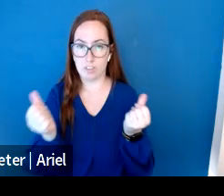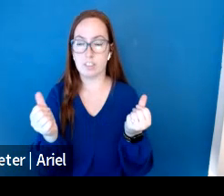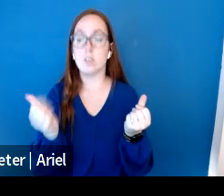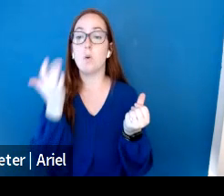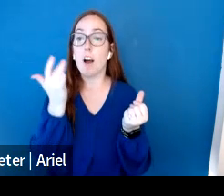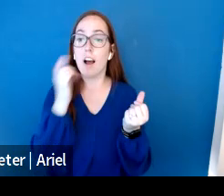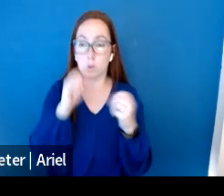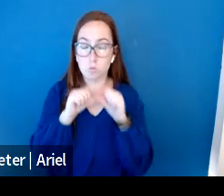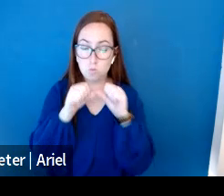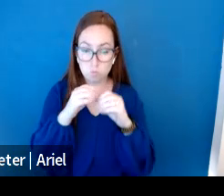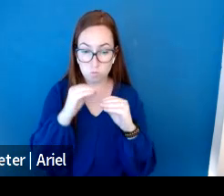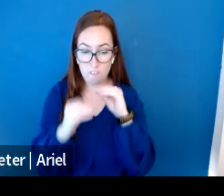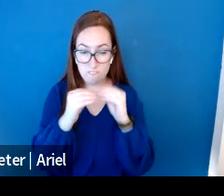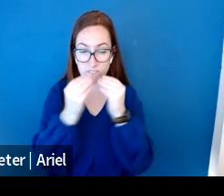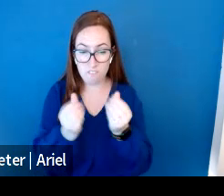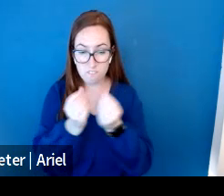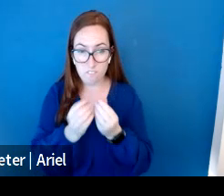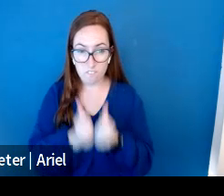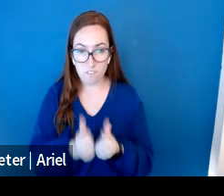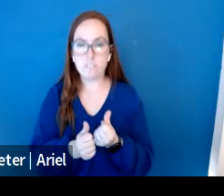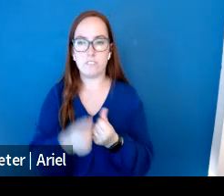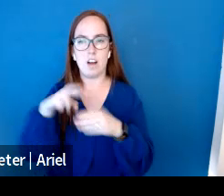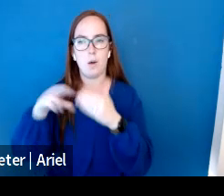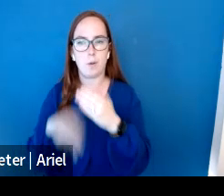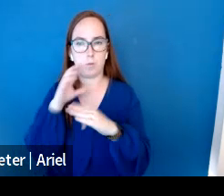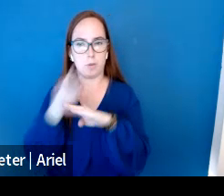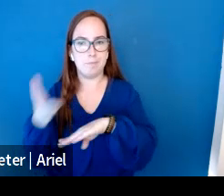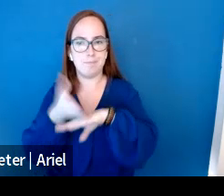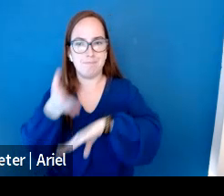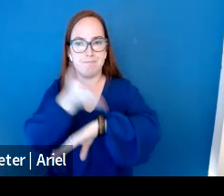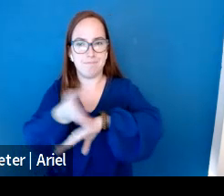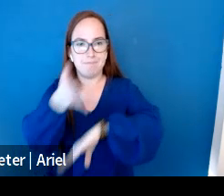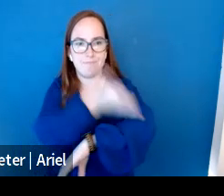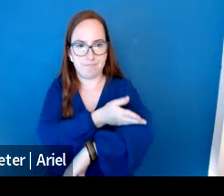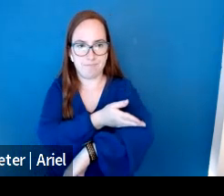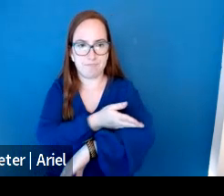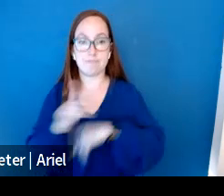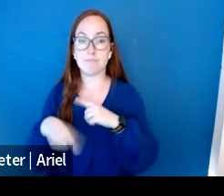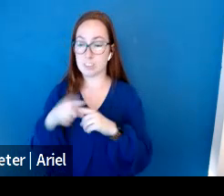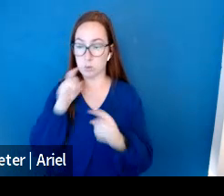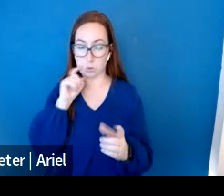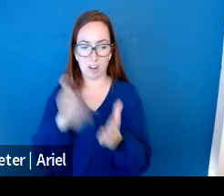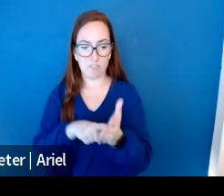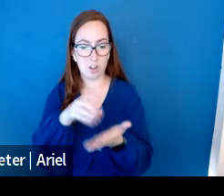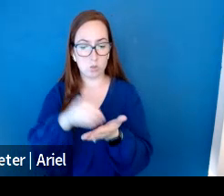of supports, and that identifies students who may benefit from intervention, that uses instruments that are